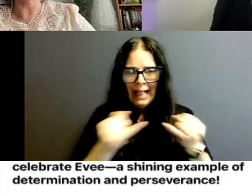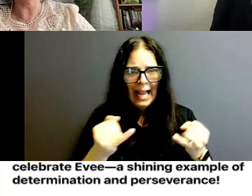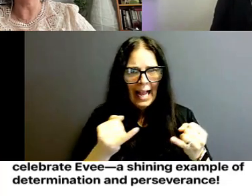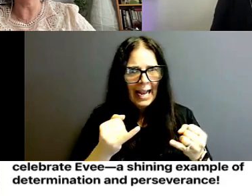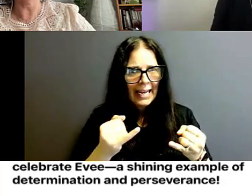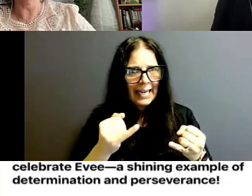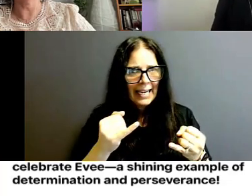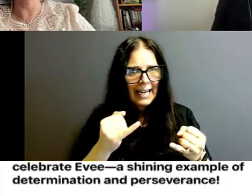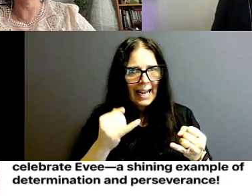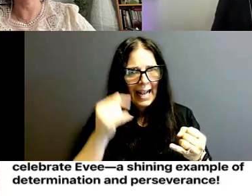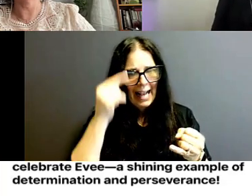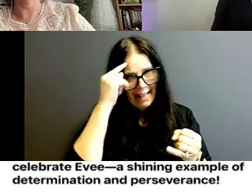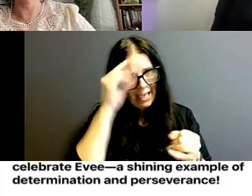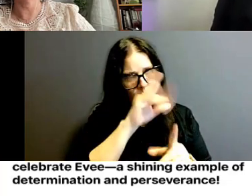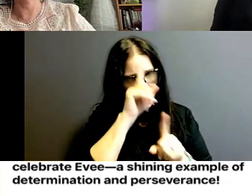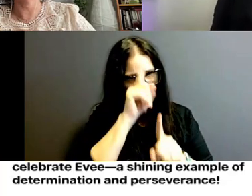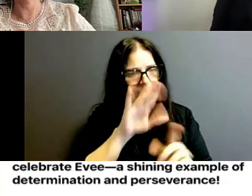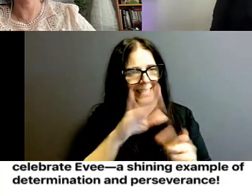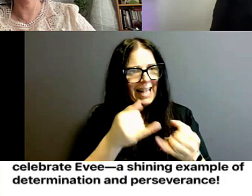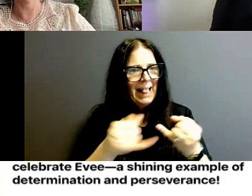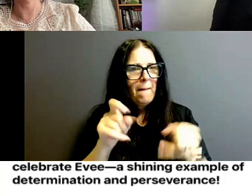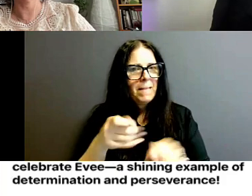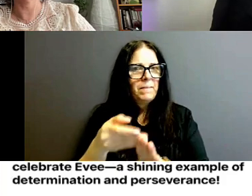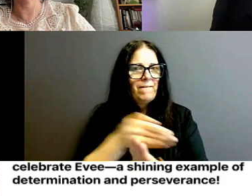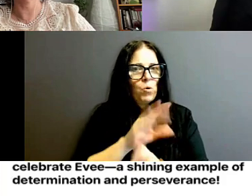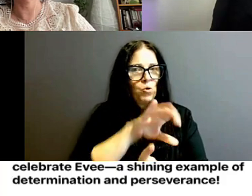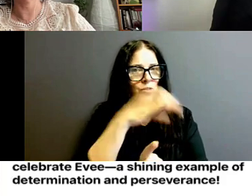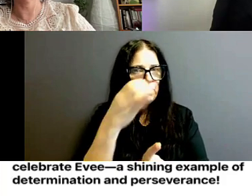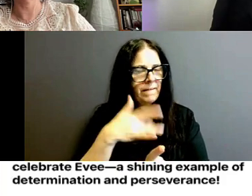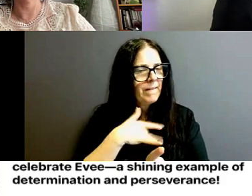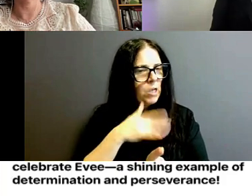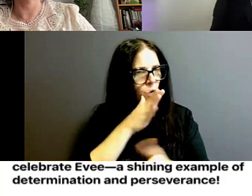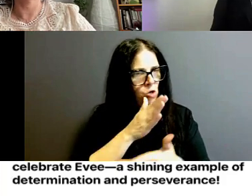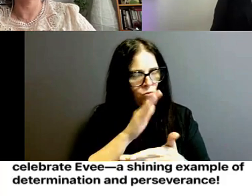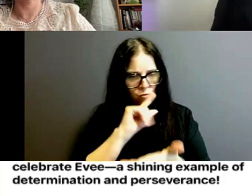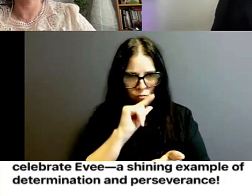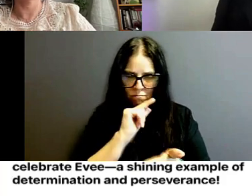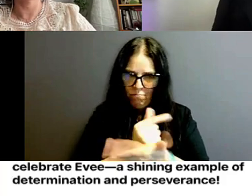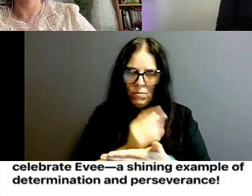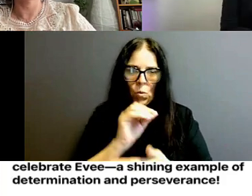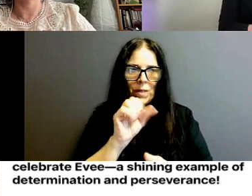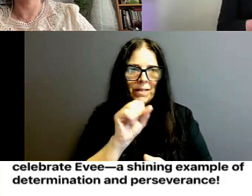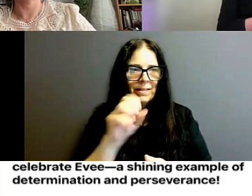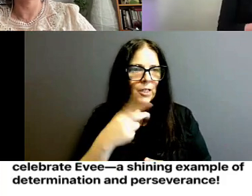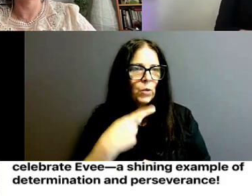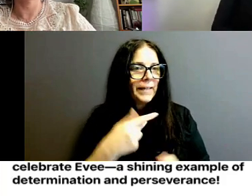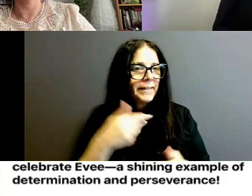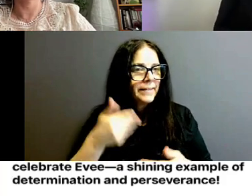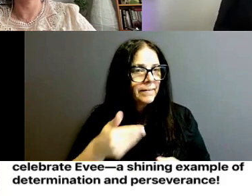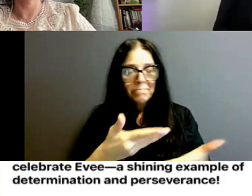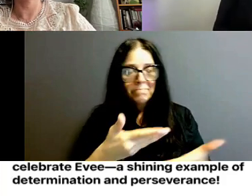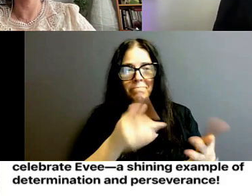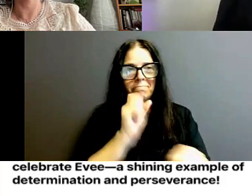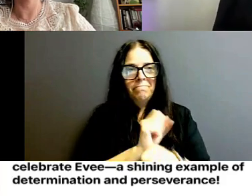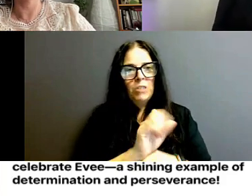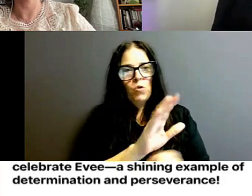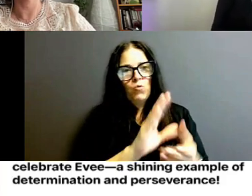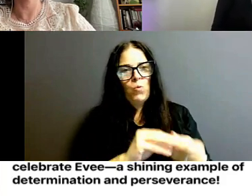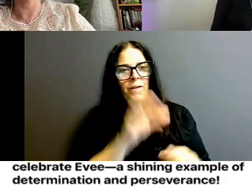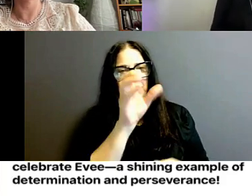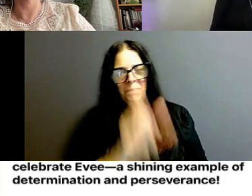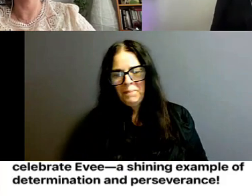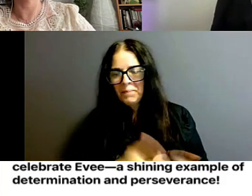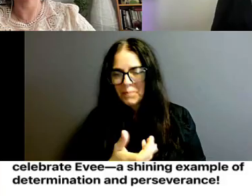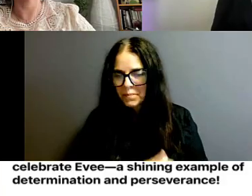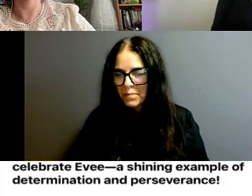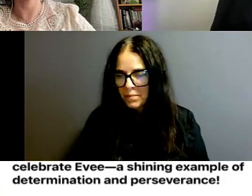believe, before Christmas. Yes, before Christmas, that she was going to earn her OSSD. And we talked about it. And there you go. There's her story. So